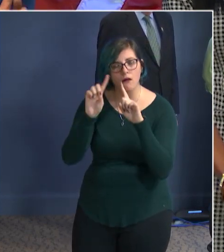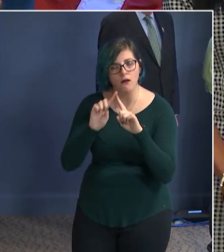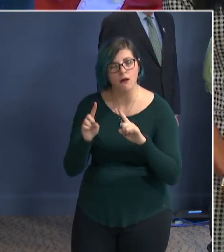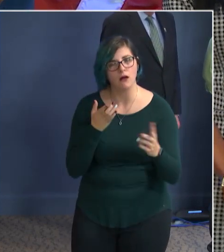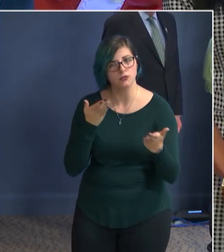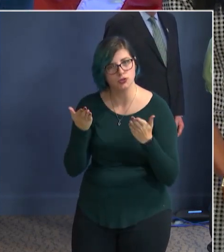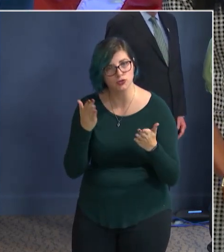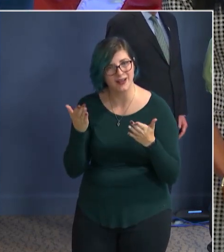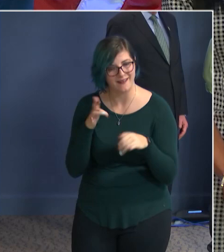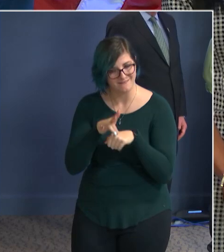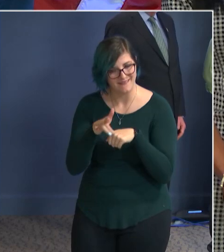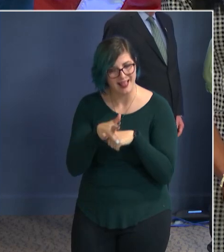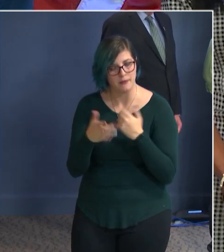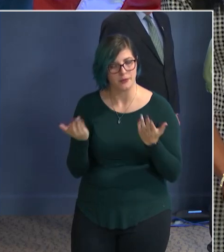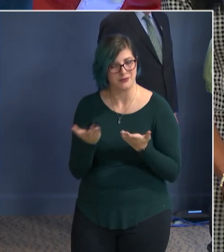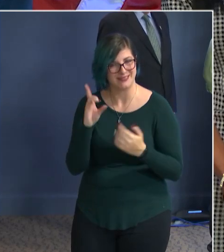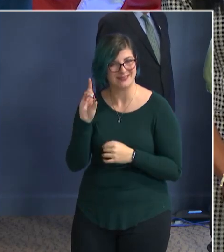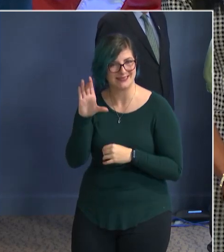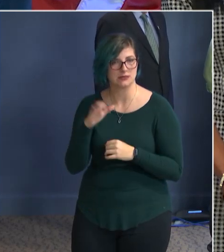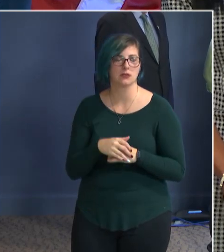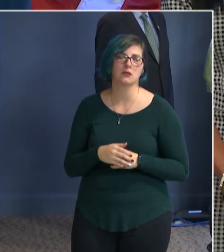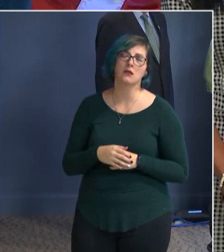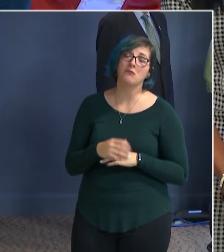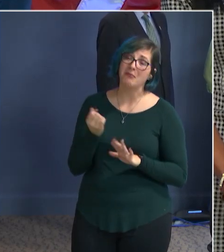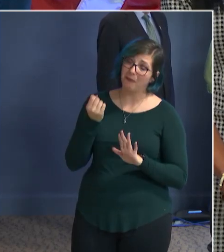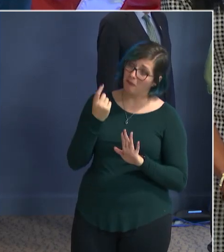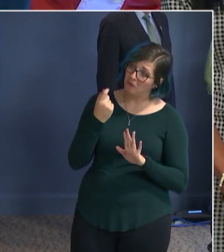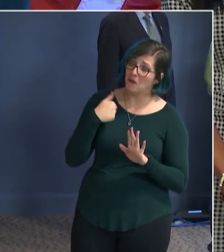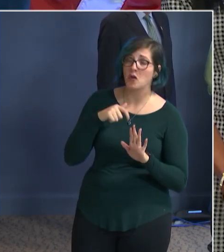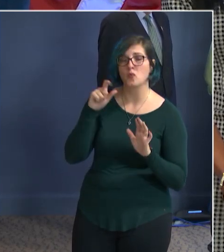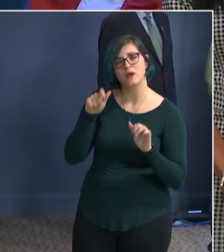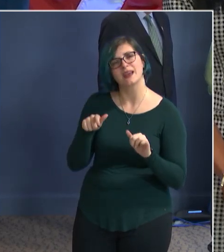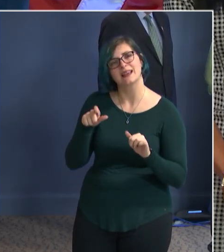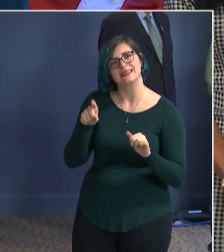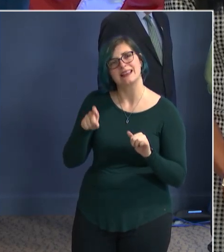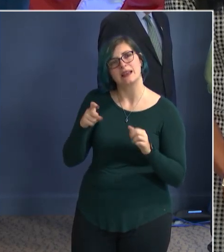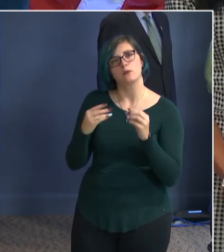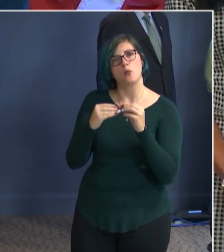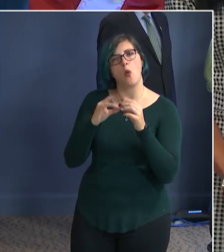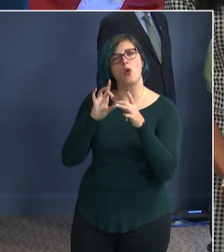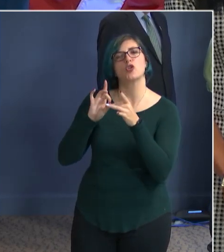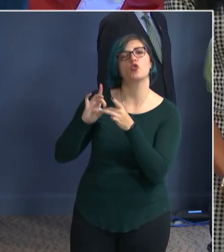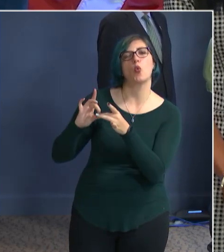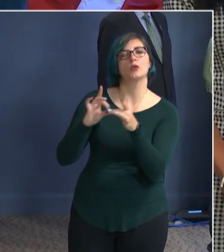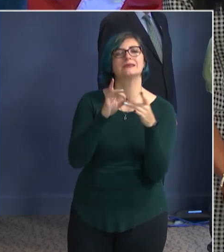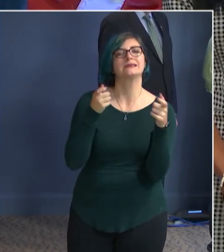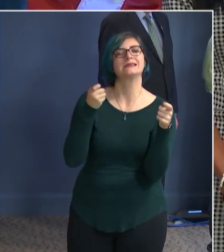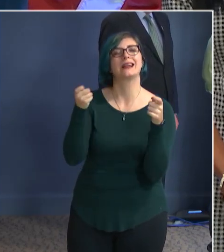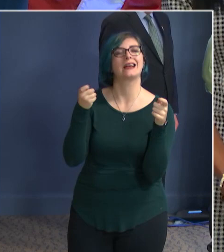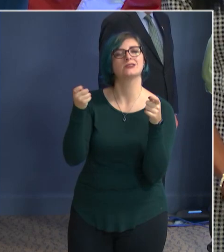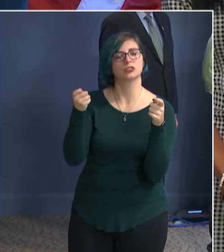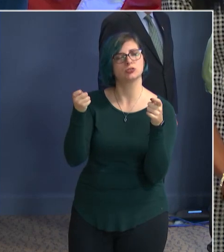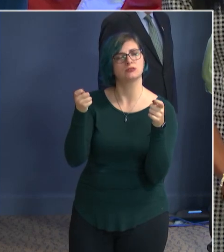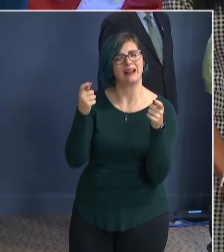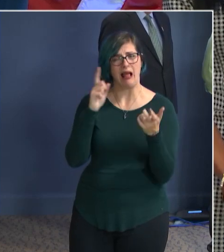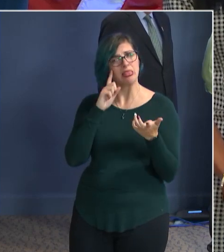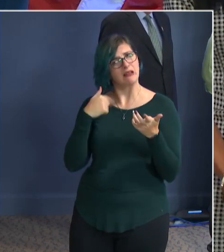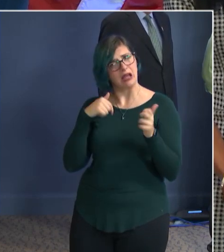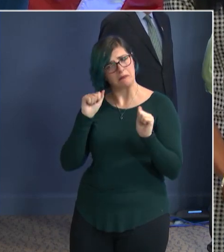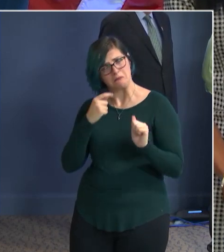services. But, we could use some coordination. I don't think that it would be out of turn to say that,